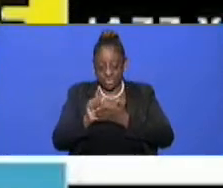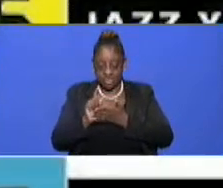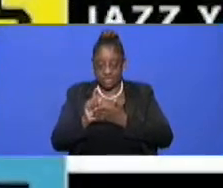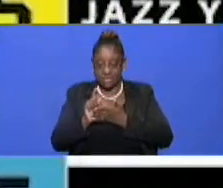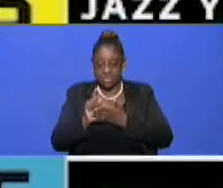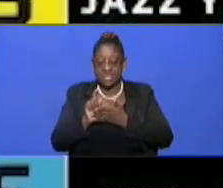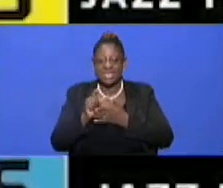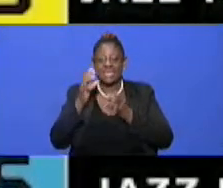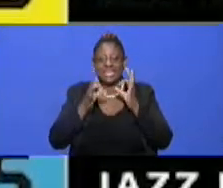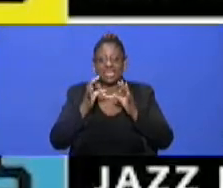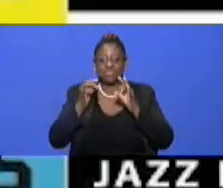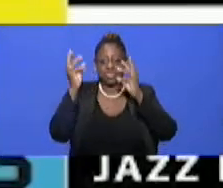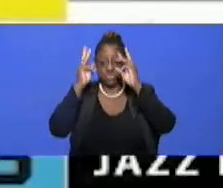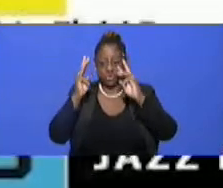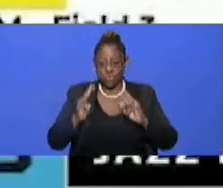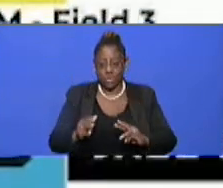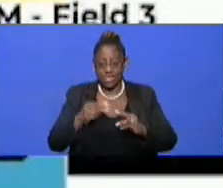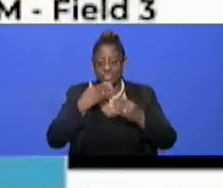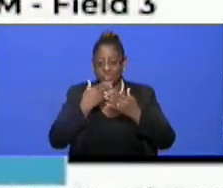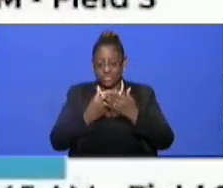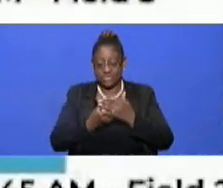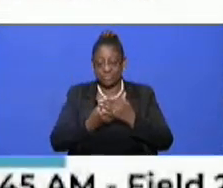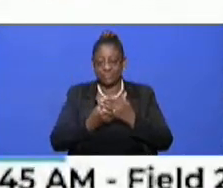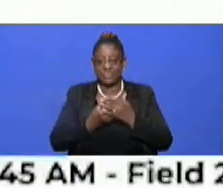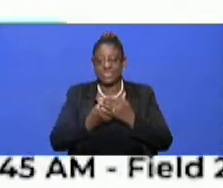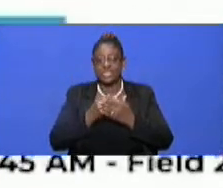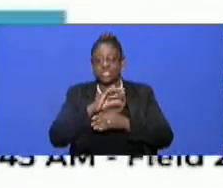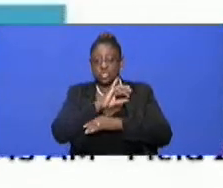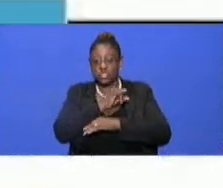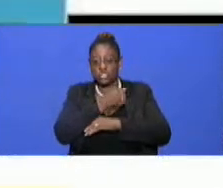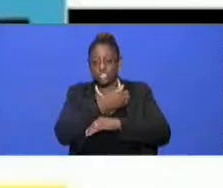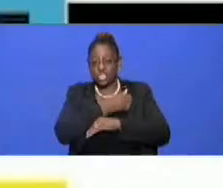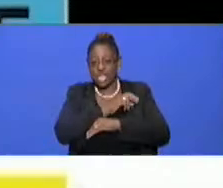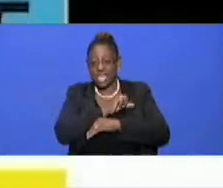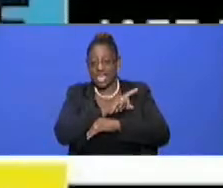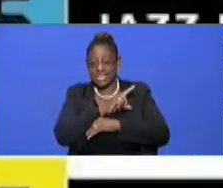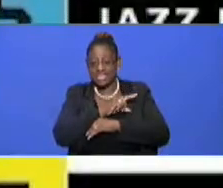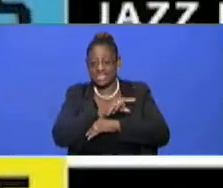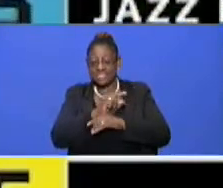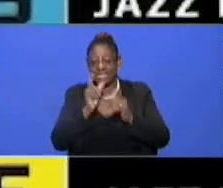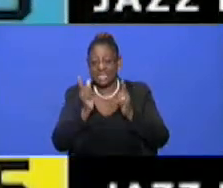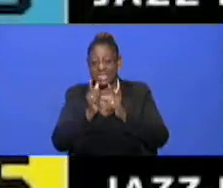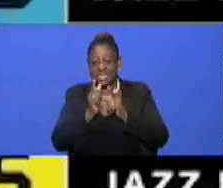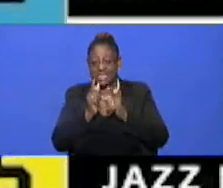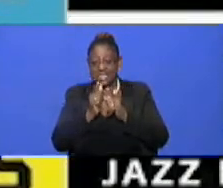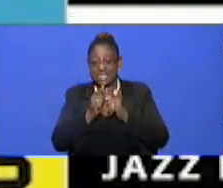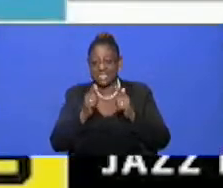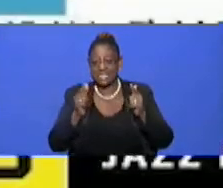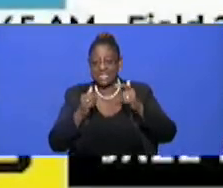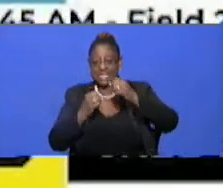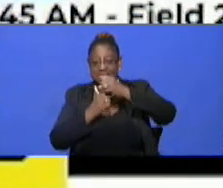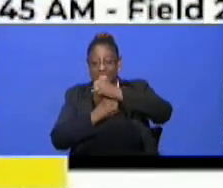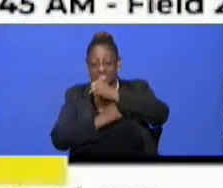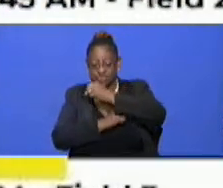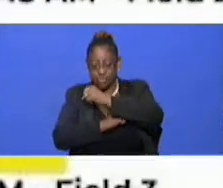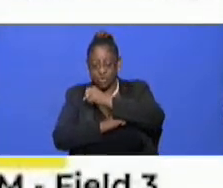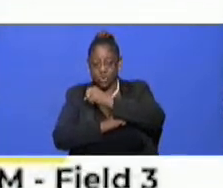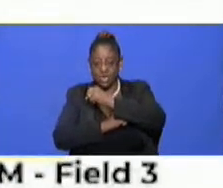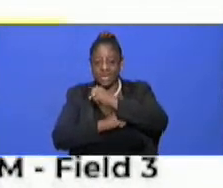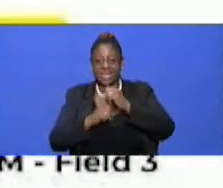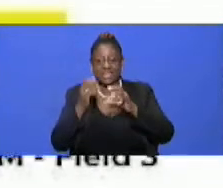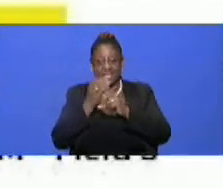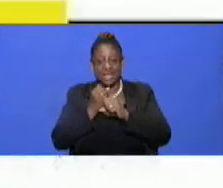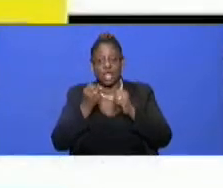be weather permitting. Jazz Chisholm's Foundation Little League has been growing and certainly drawing a lot of